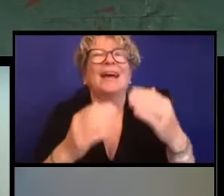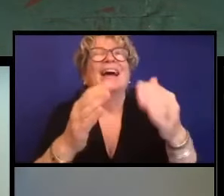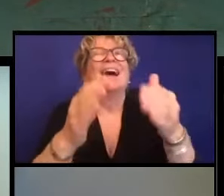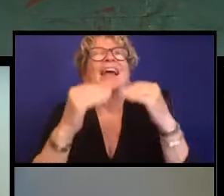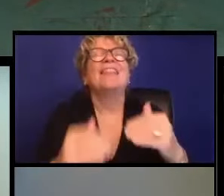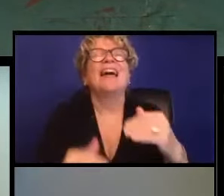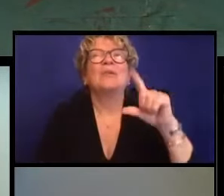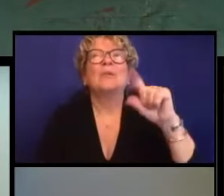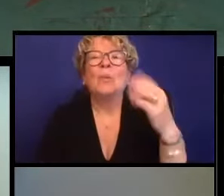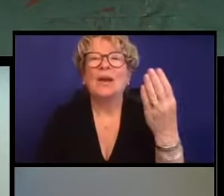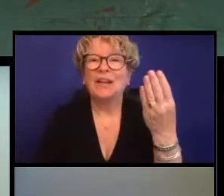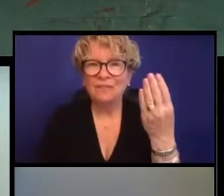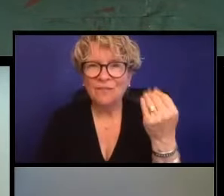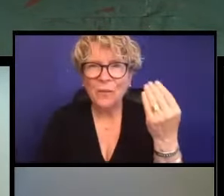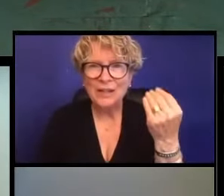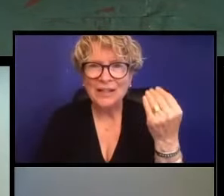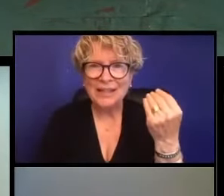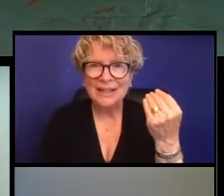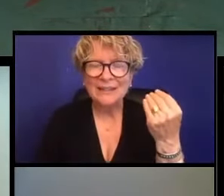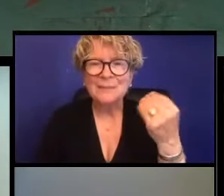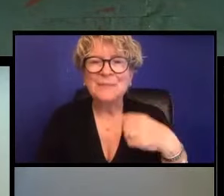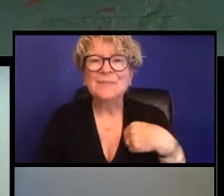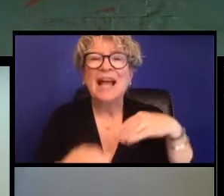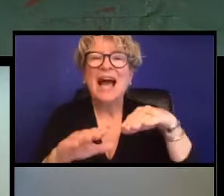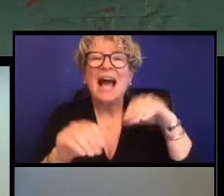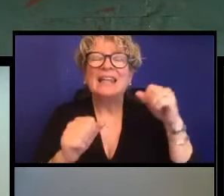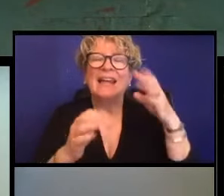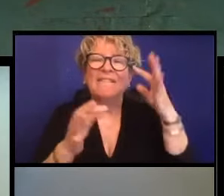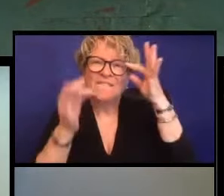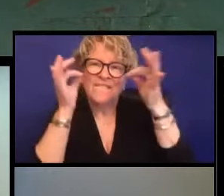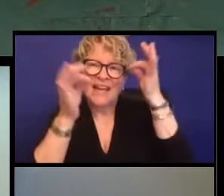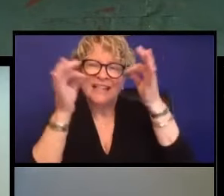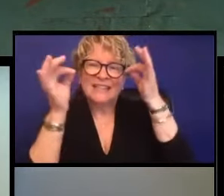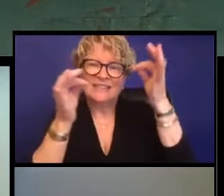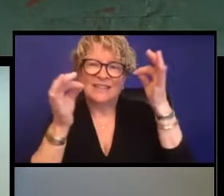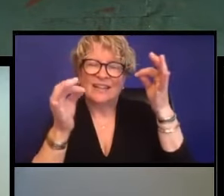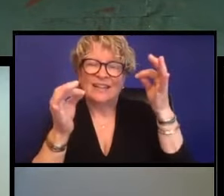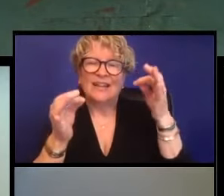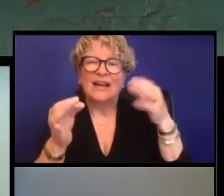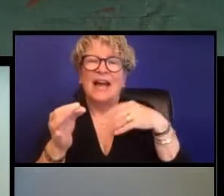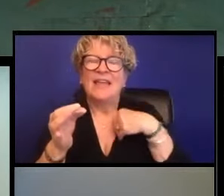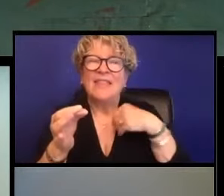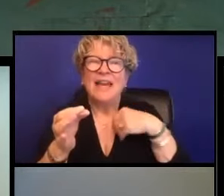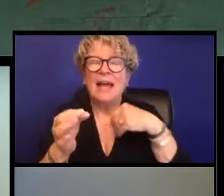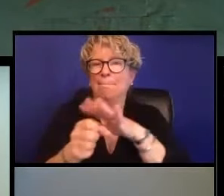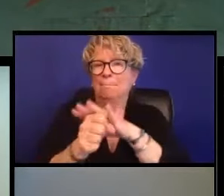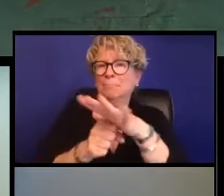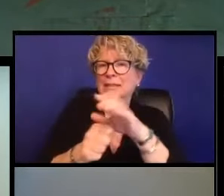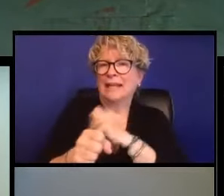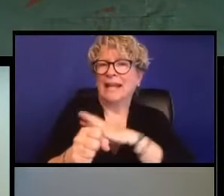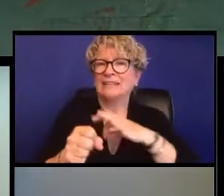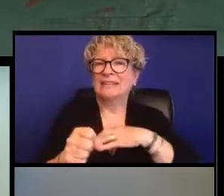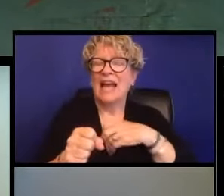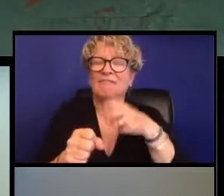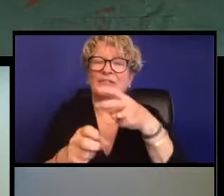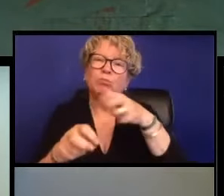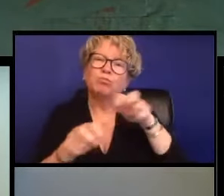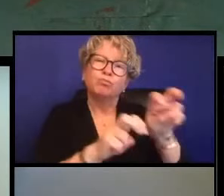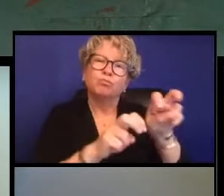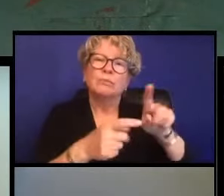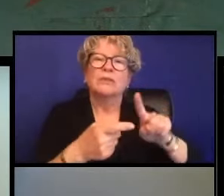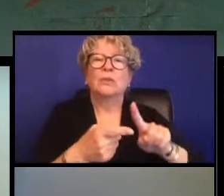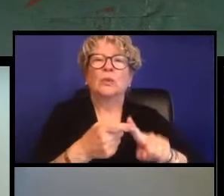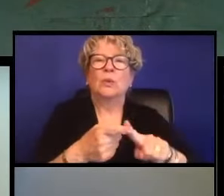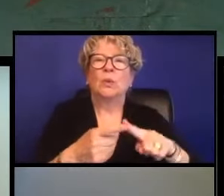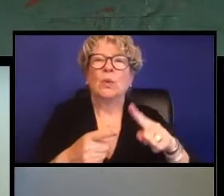2014, I left Fantasy when it got rolled into Lightspeed, and they had plenty of staff. They didn't really need me. But then